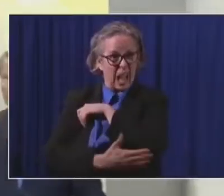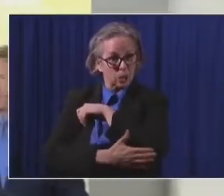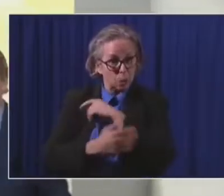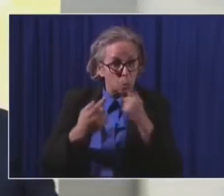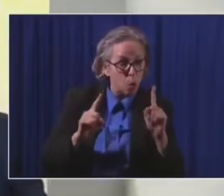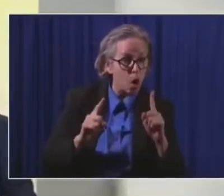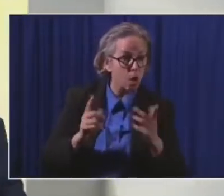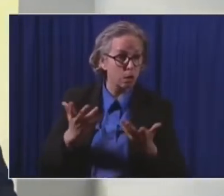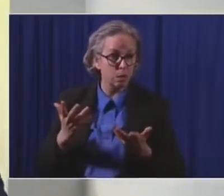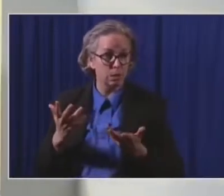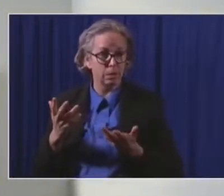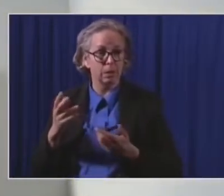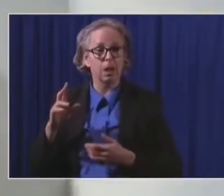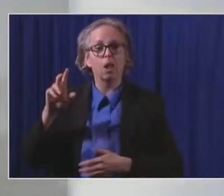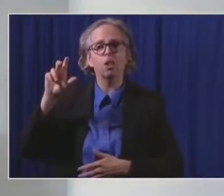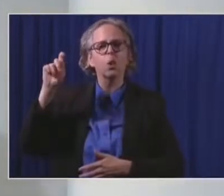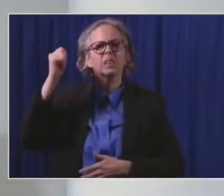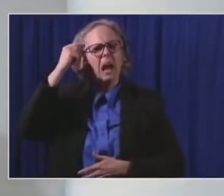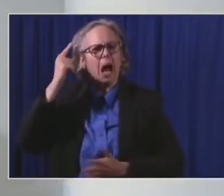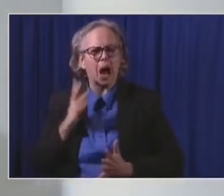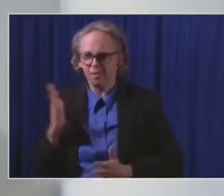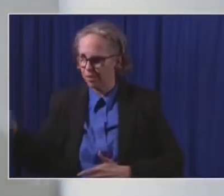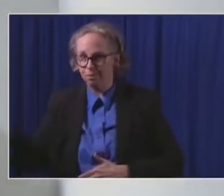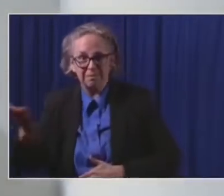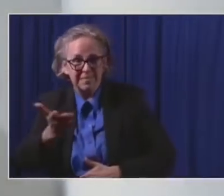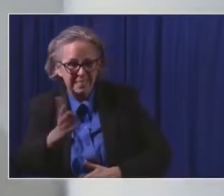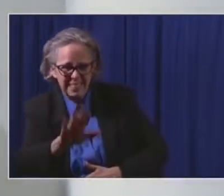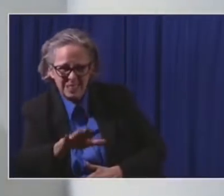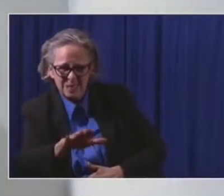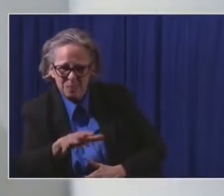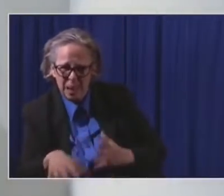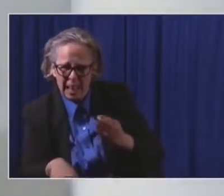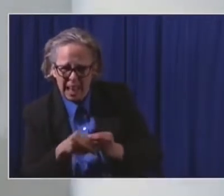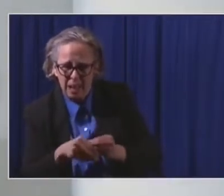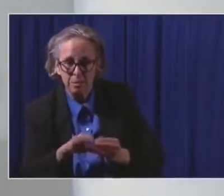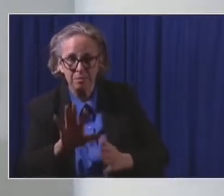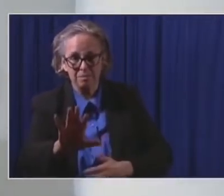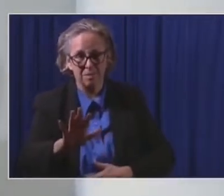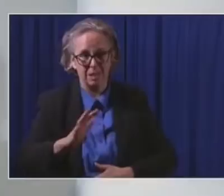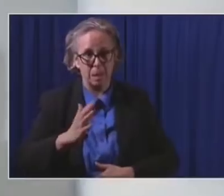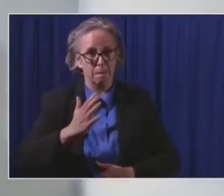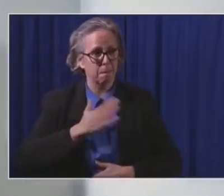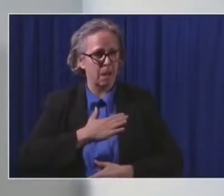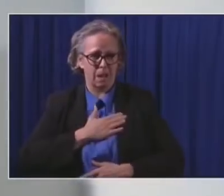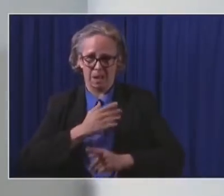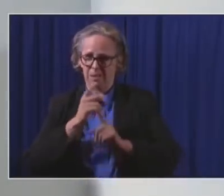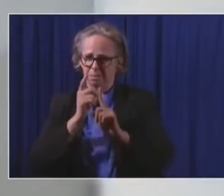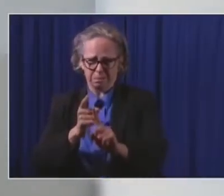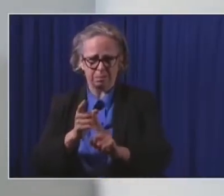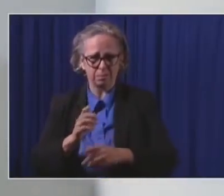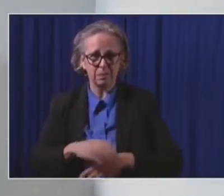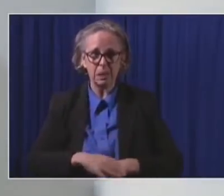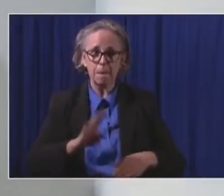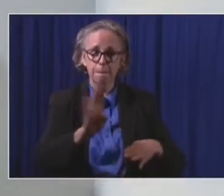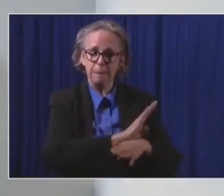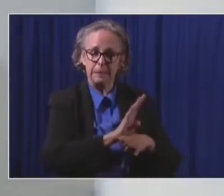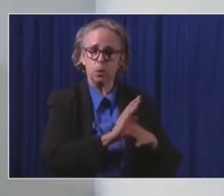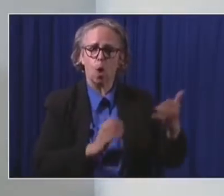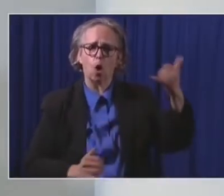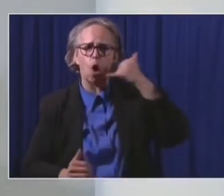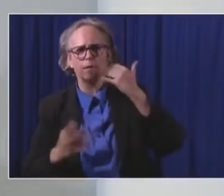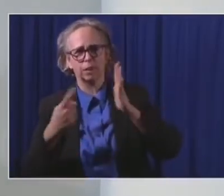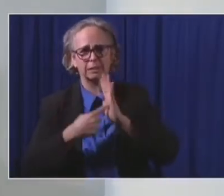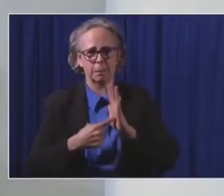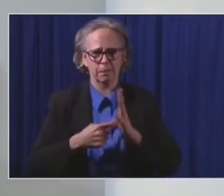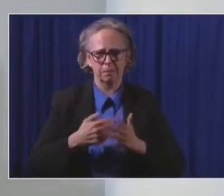society, and that's what we're hoping this does in those 7 counties. And Jackie, I can add, make sure that